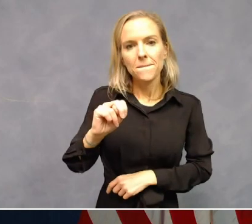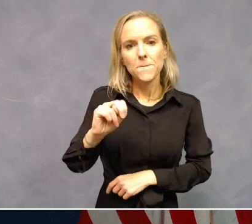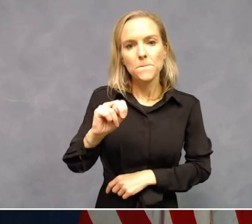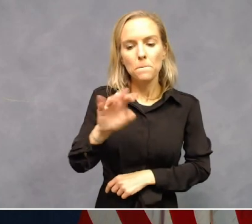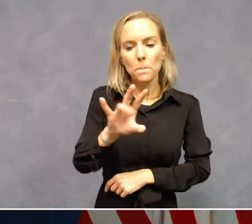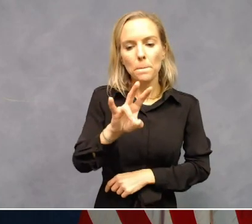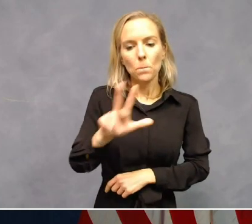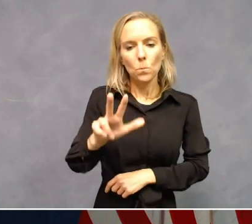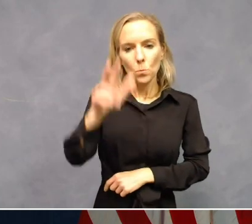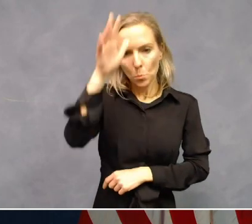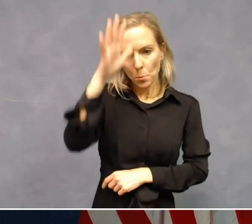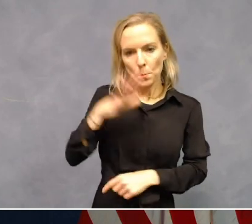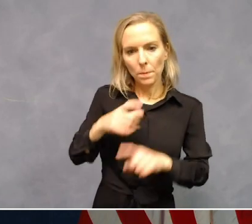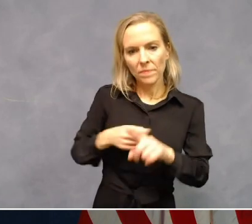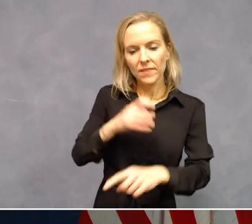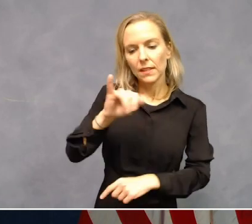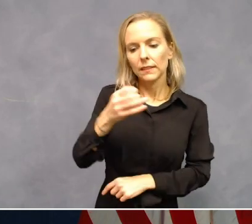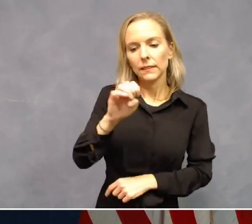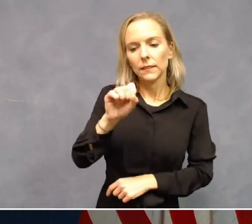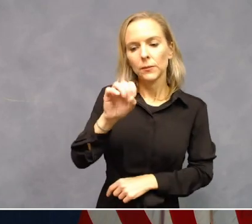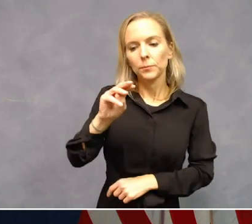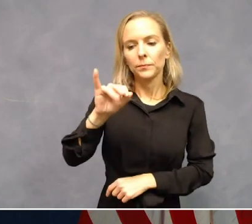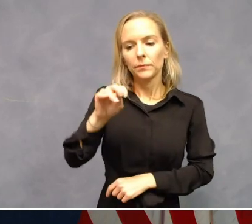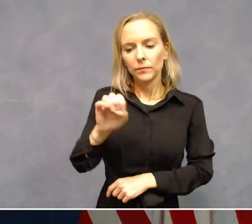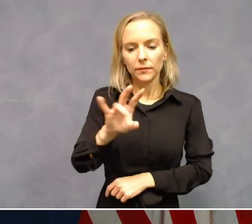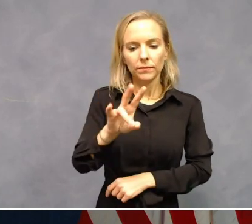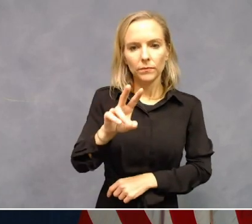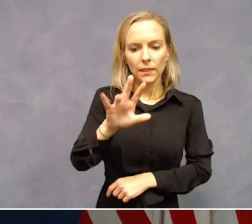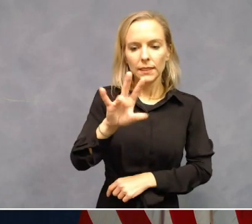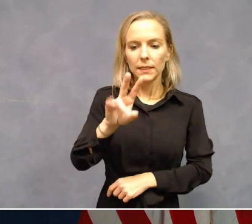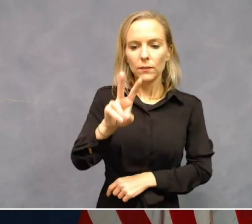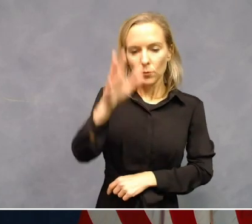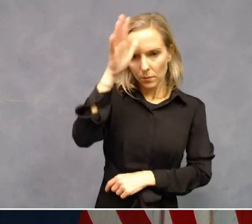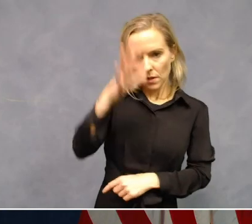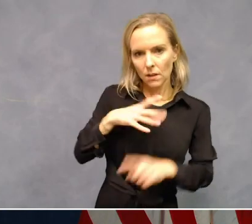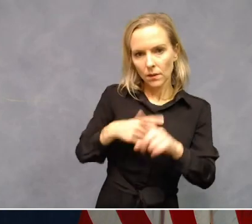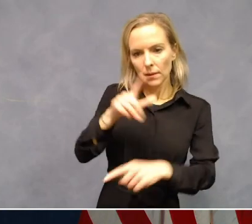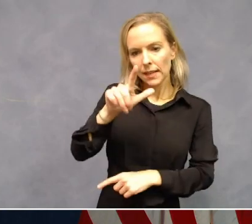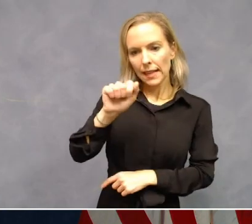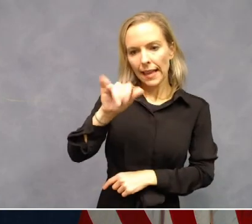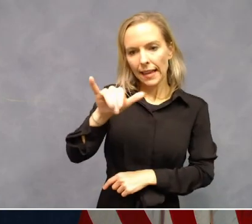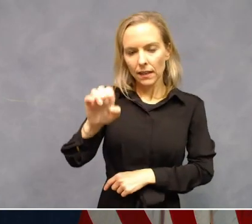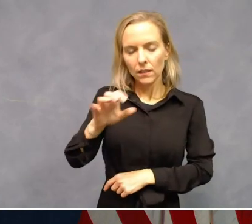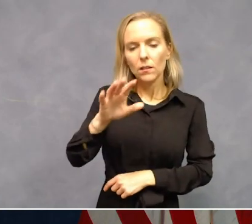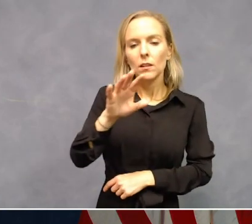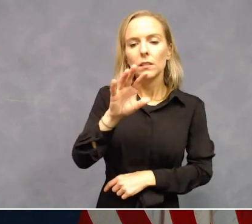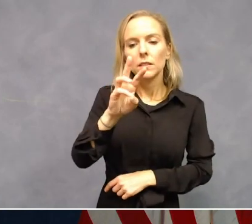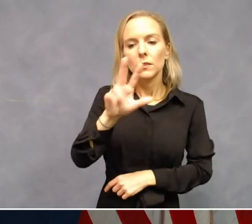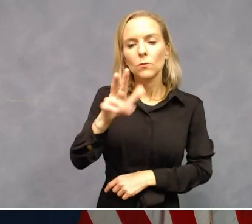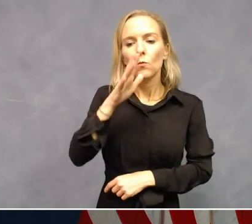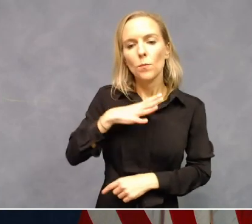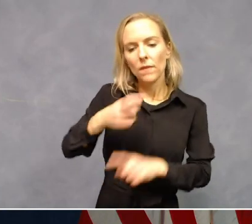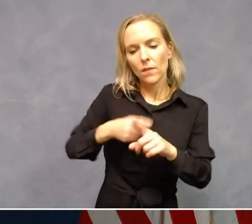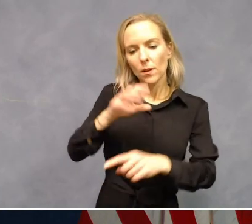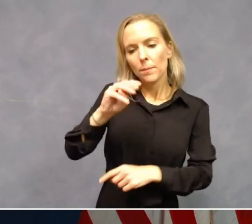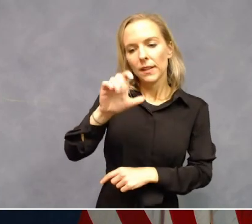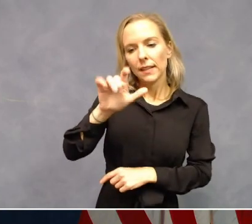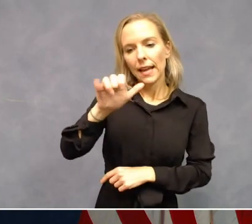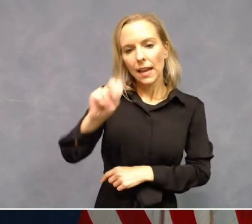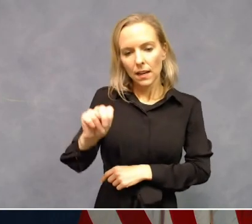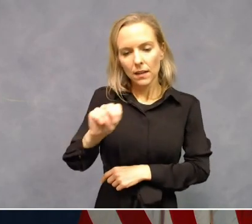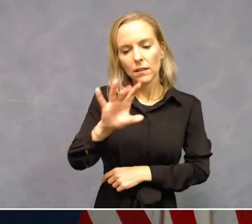73-year-old man from Jessamine, 72-year-old man from Lee, 61-year-old woman from McLean, 80-year-old woman from